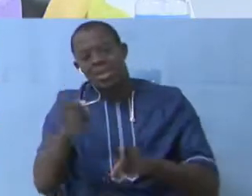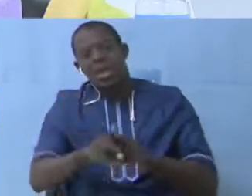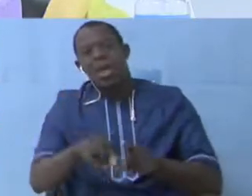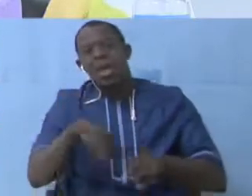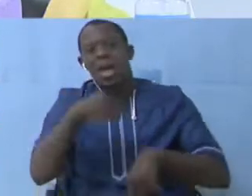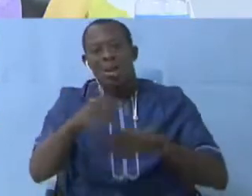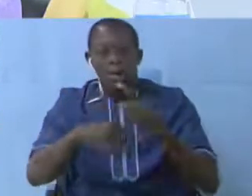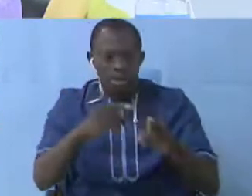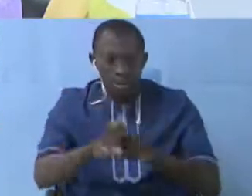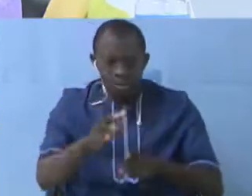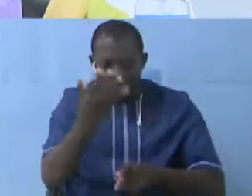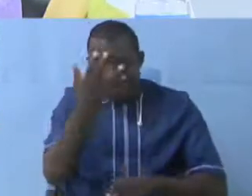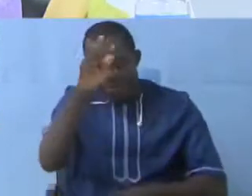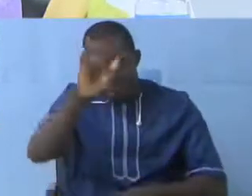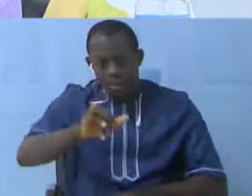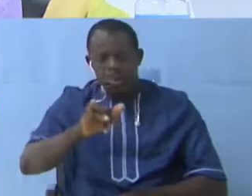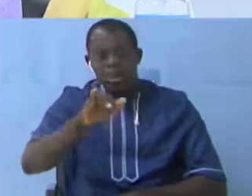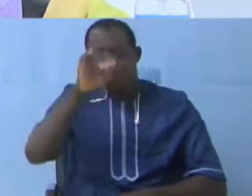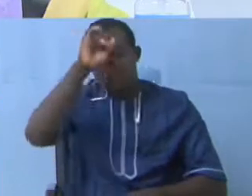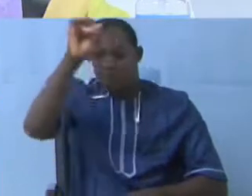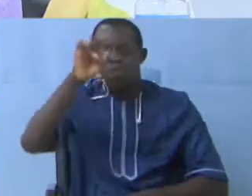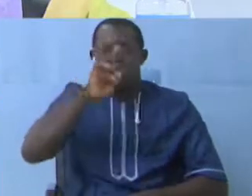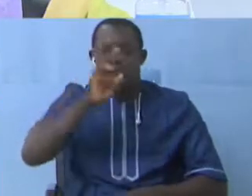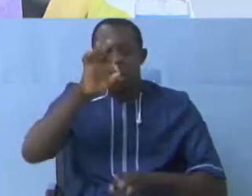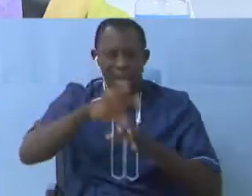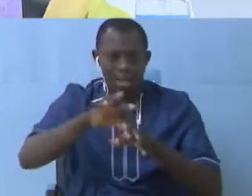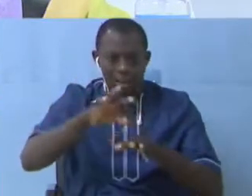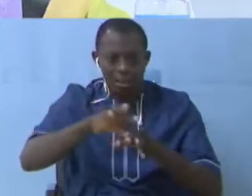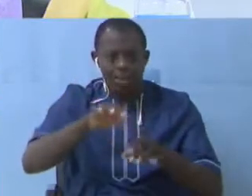years, and the person elected president shall, before